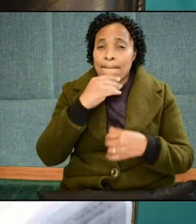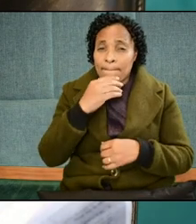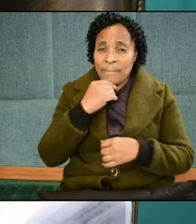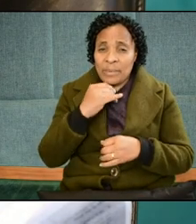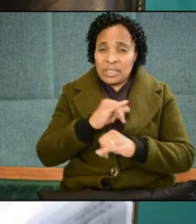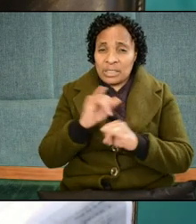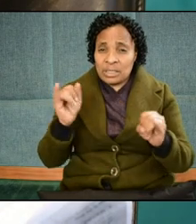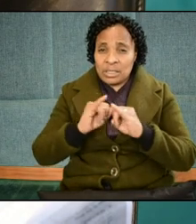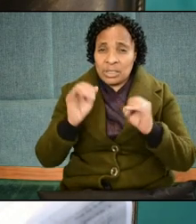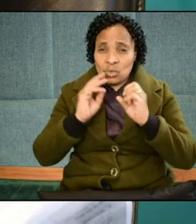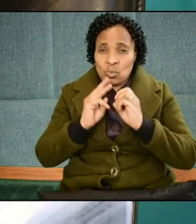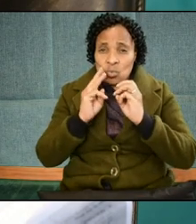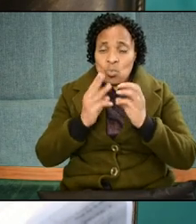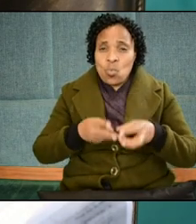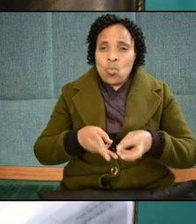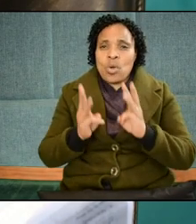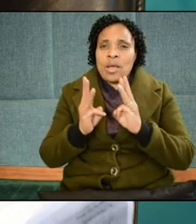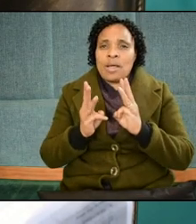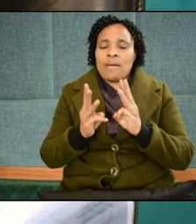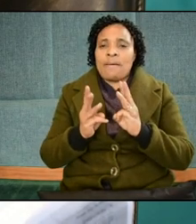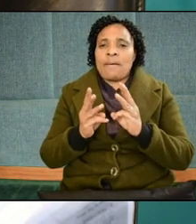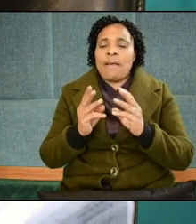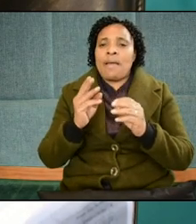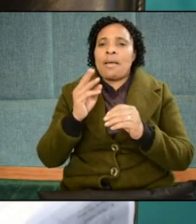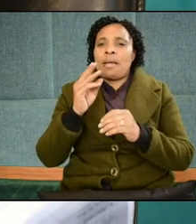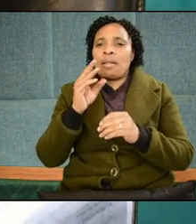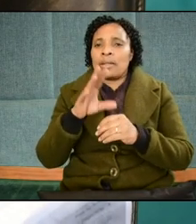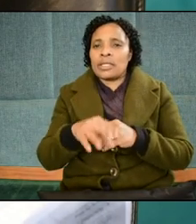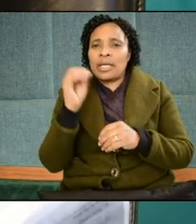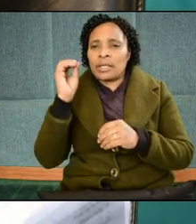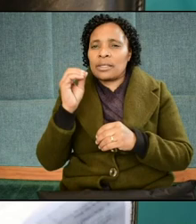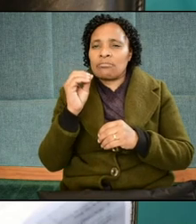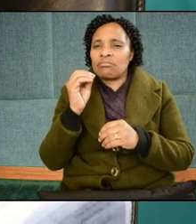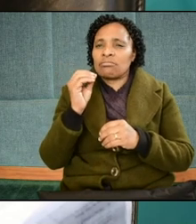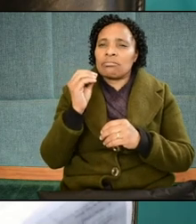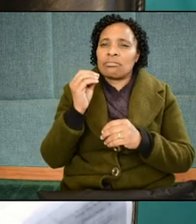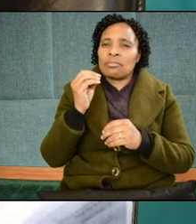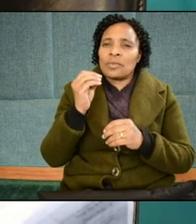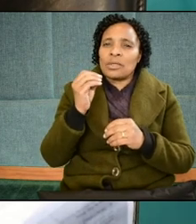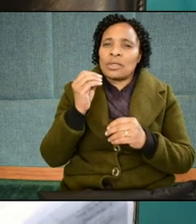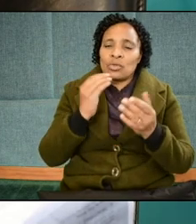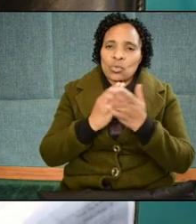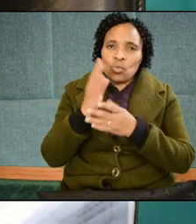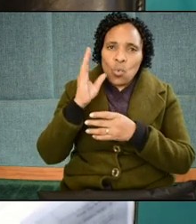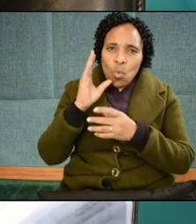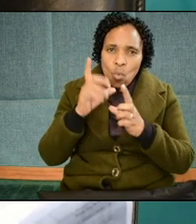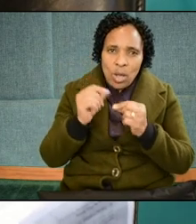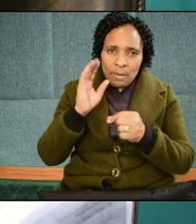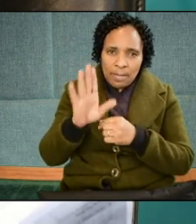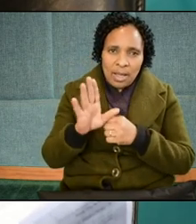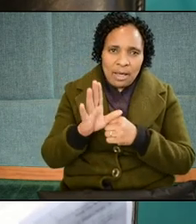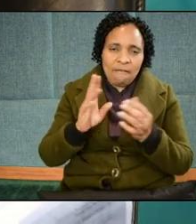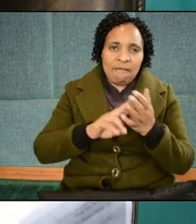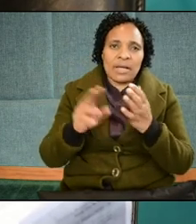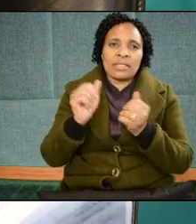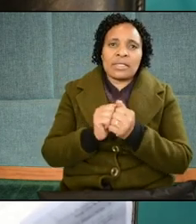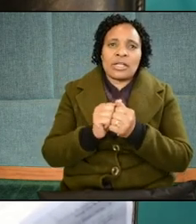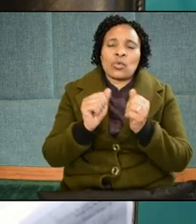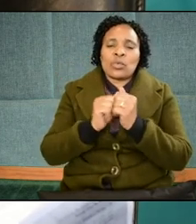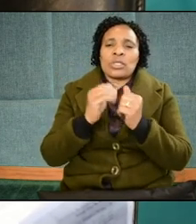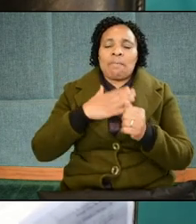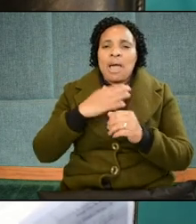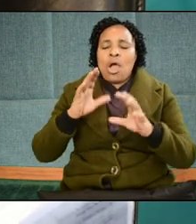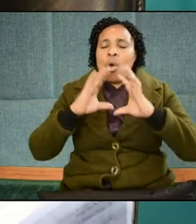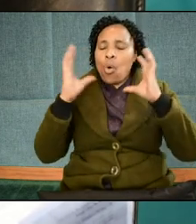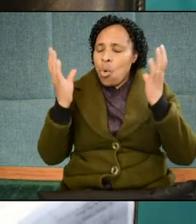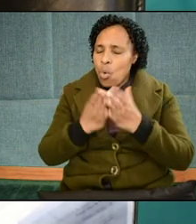his way? And the answer given is, by taking heed thereto according to thy word. Verse 10, with my whole heart